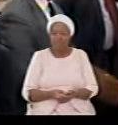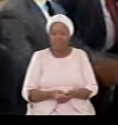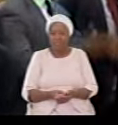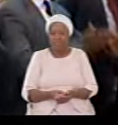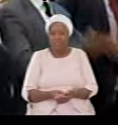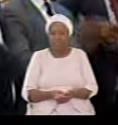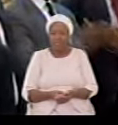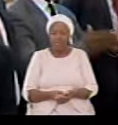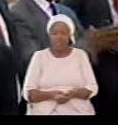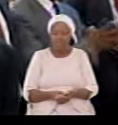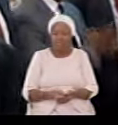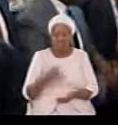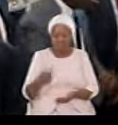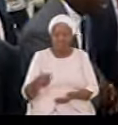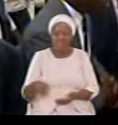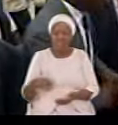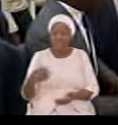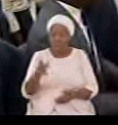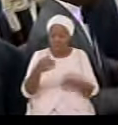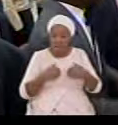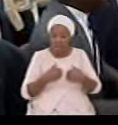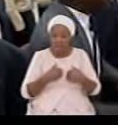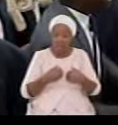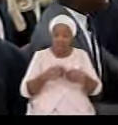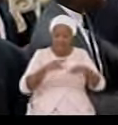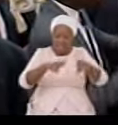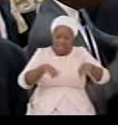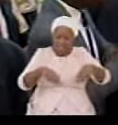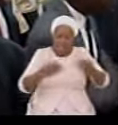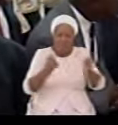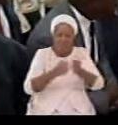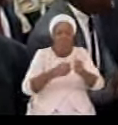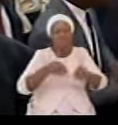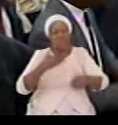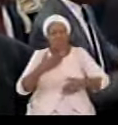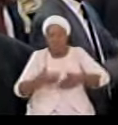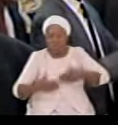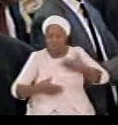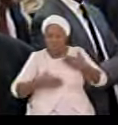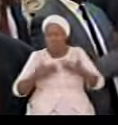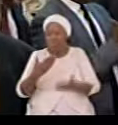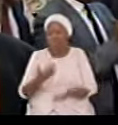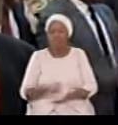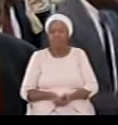material things, give happily.